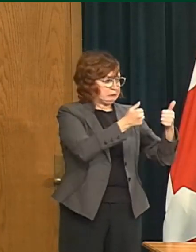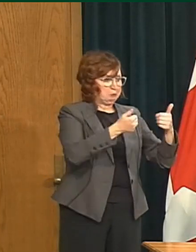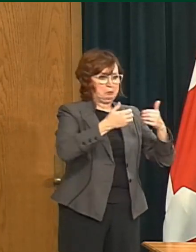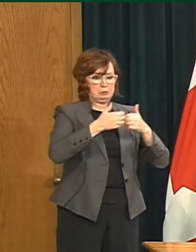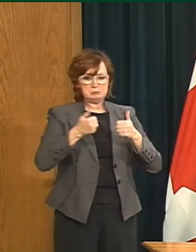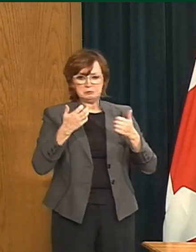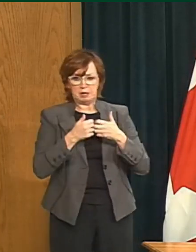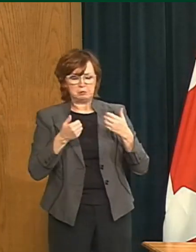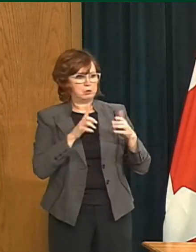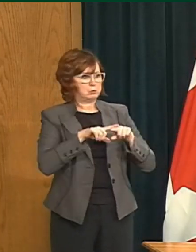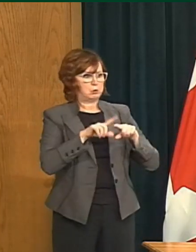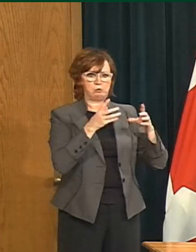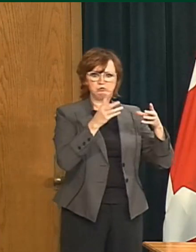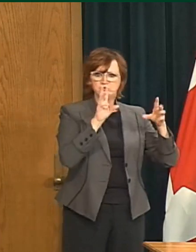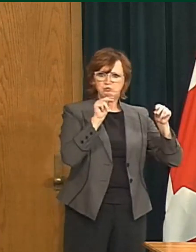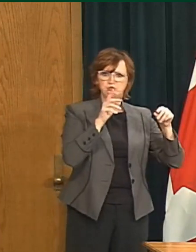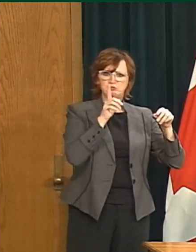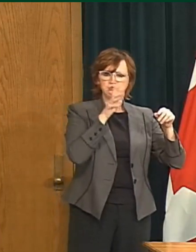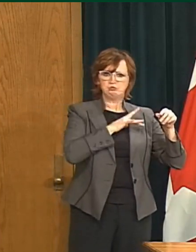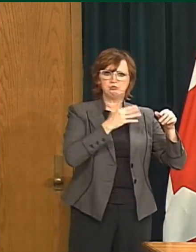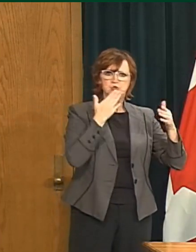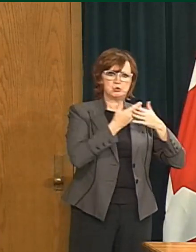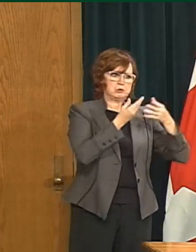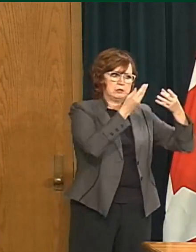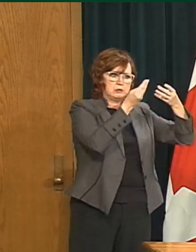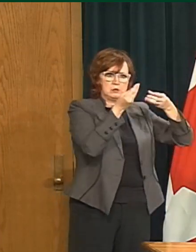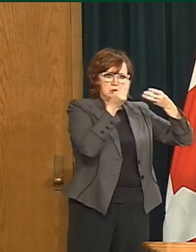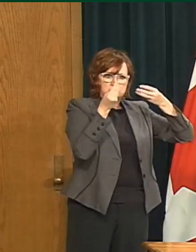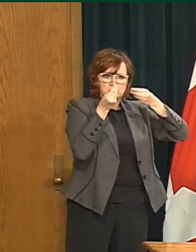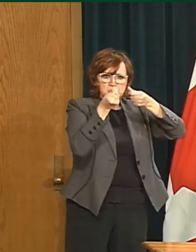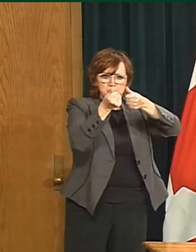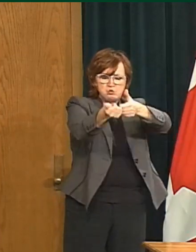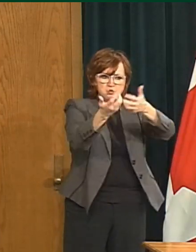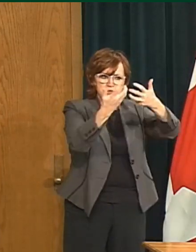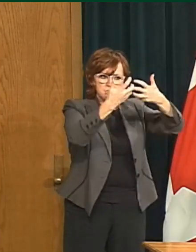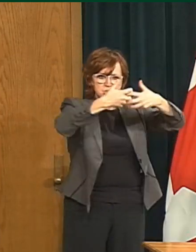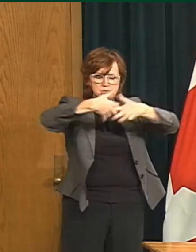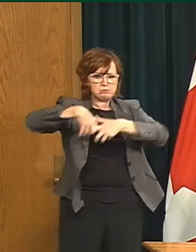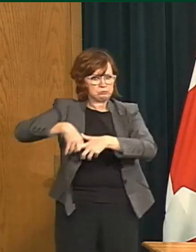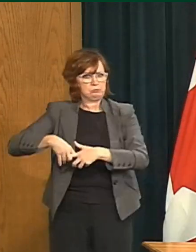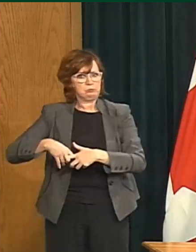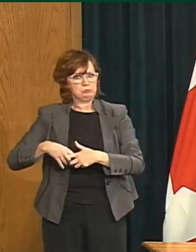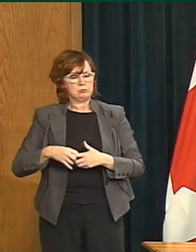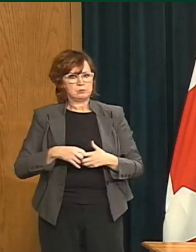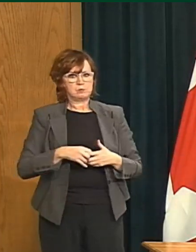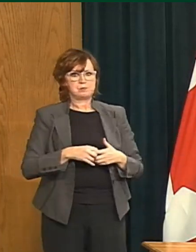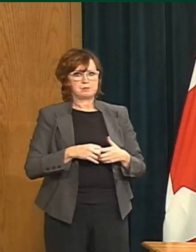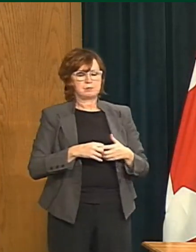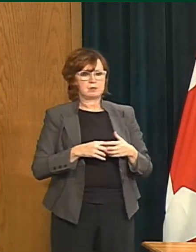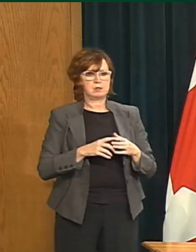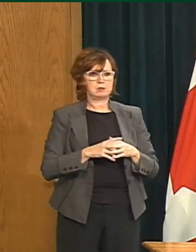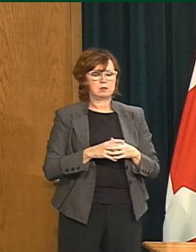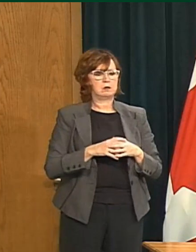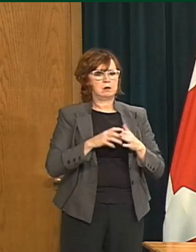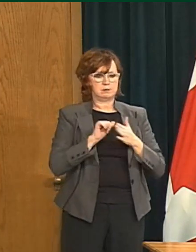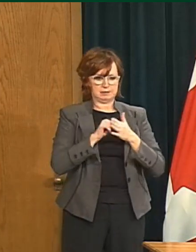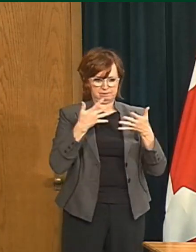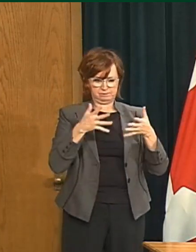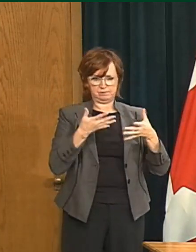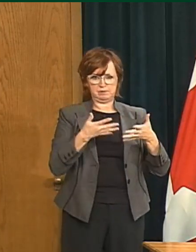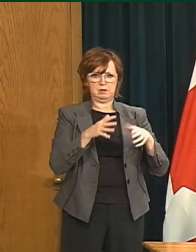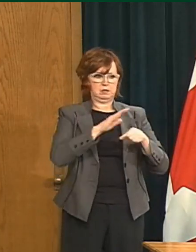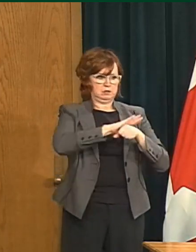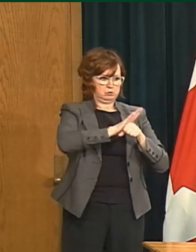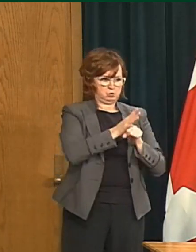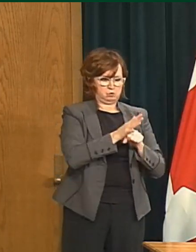have any interjurisdictional boundaries in Saskatchewan. We haven't had that for other communicable diseases and other crises, and we